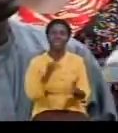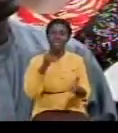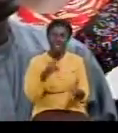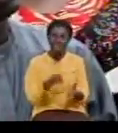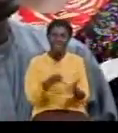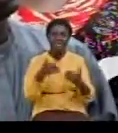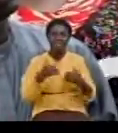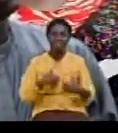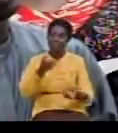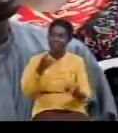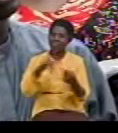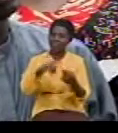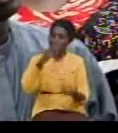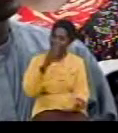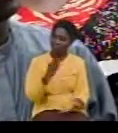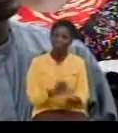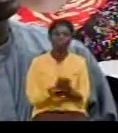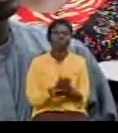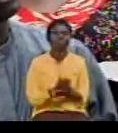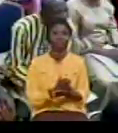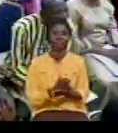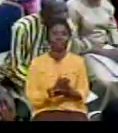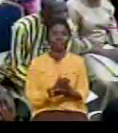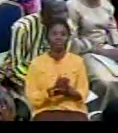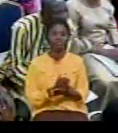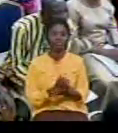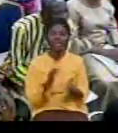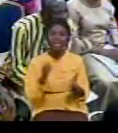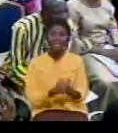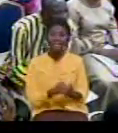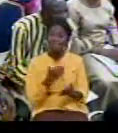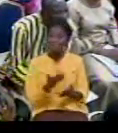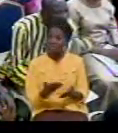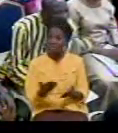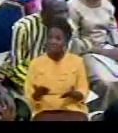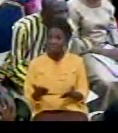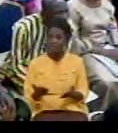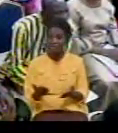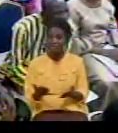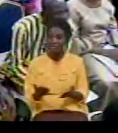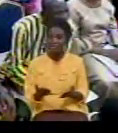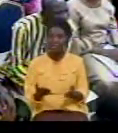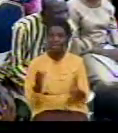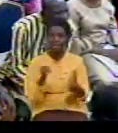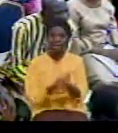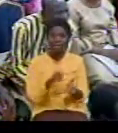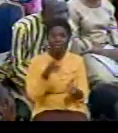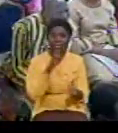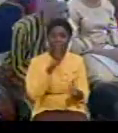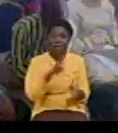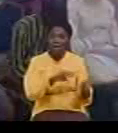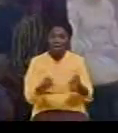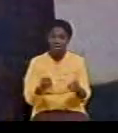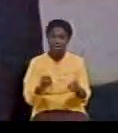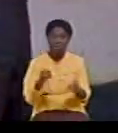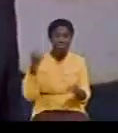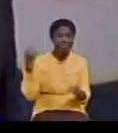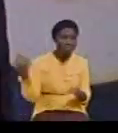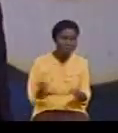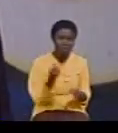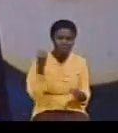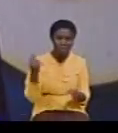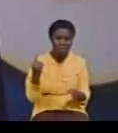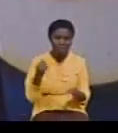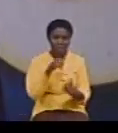Enough is enough. That thing that you've been doing, when you